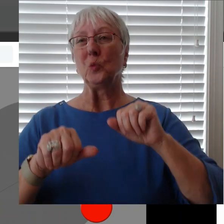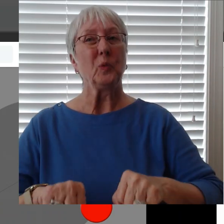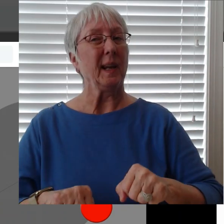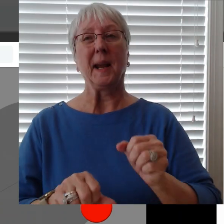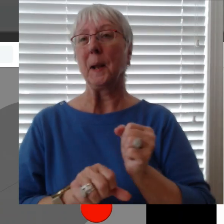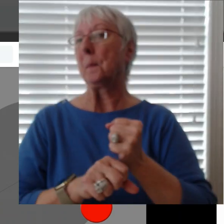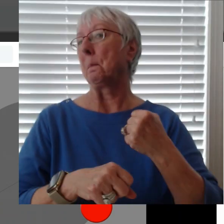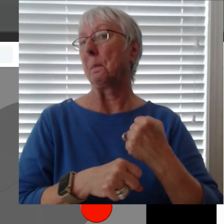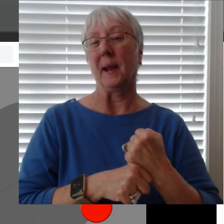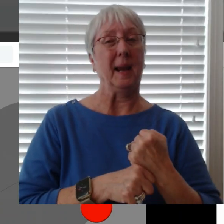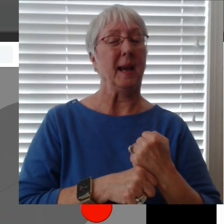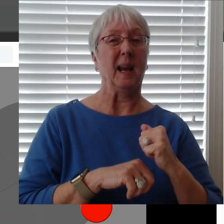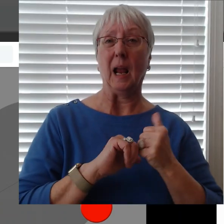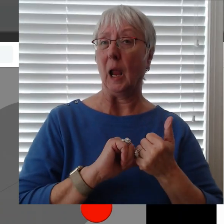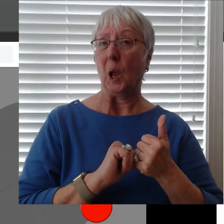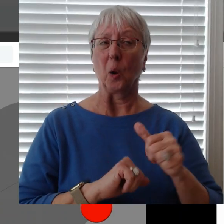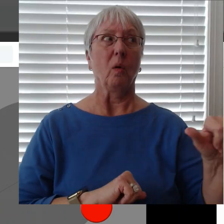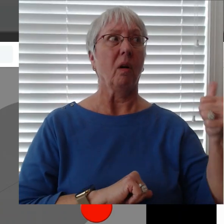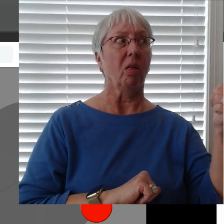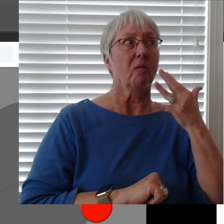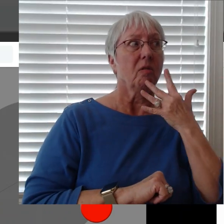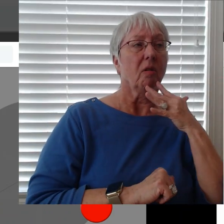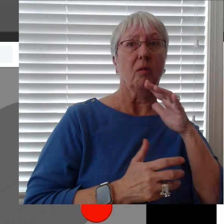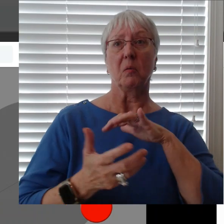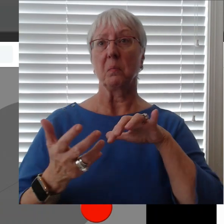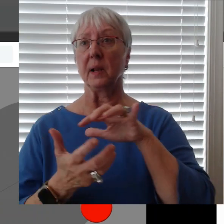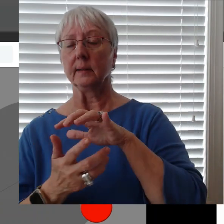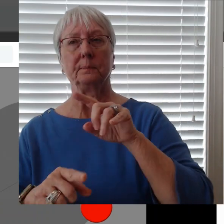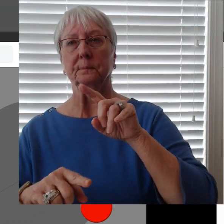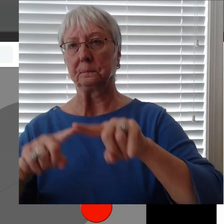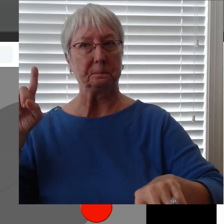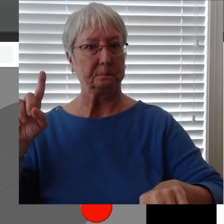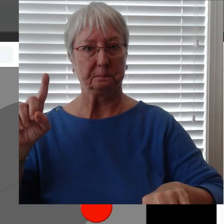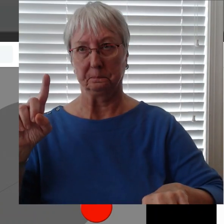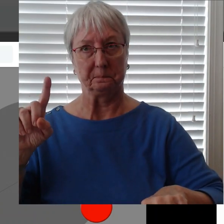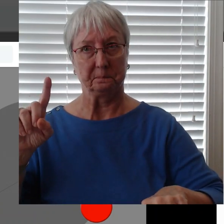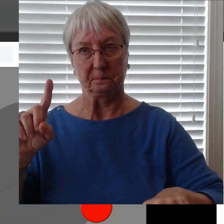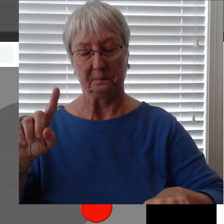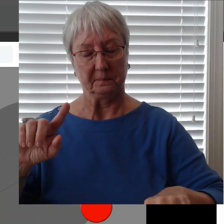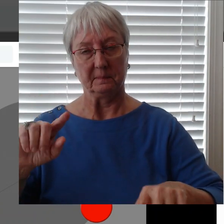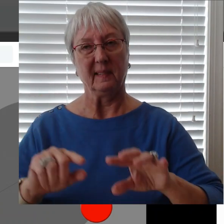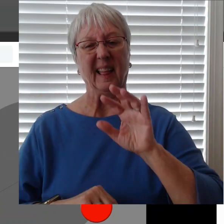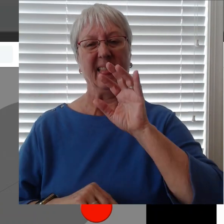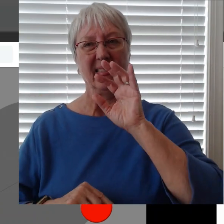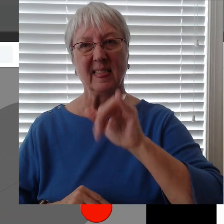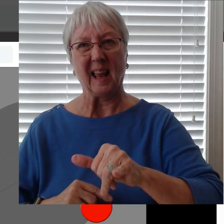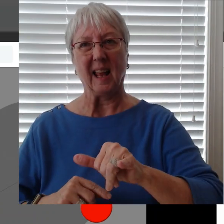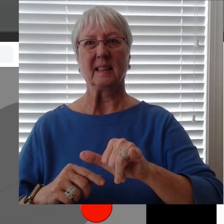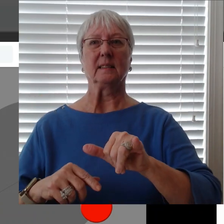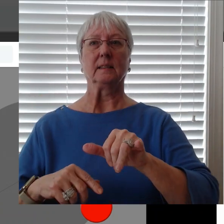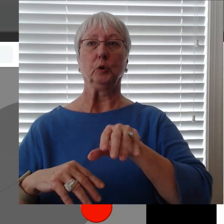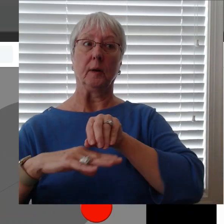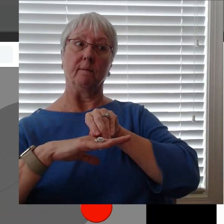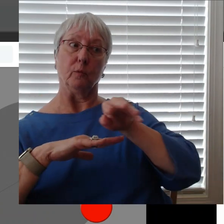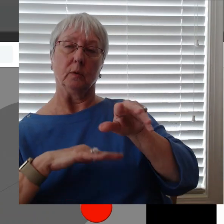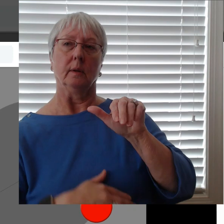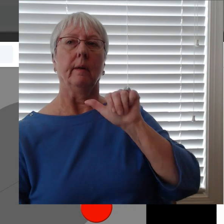colors, and like prime numbers, cannot be broken down further. They are the source of other colors.